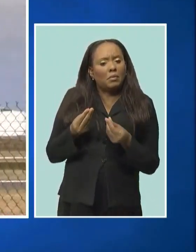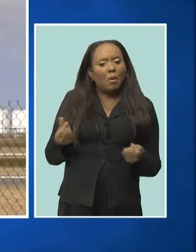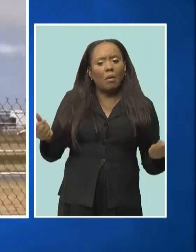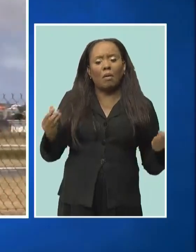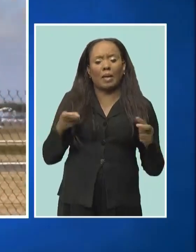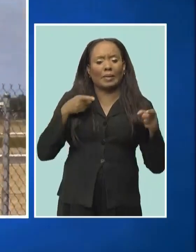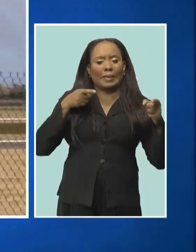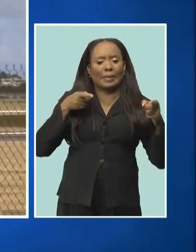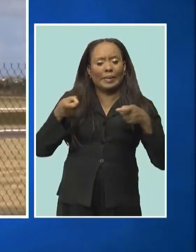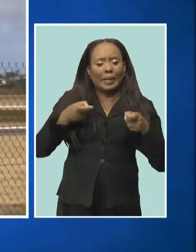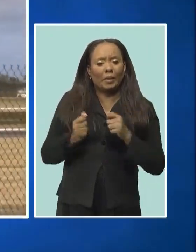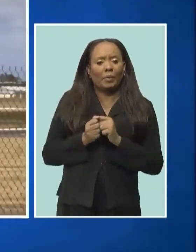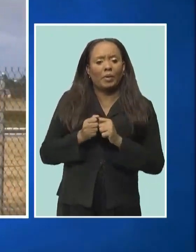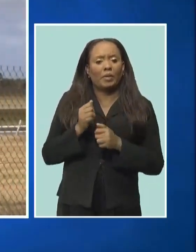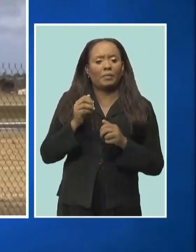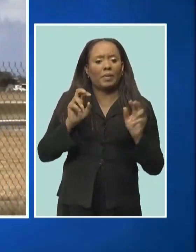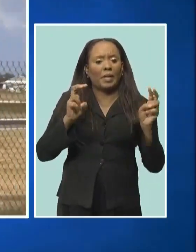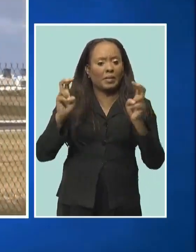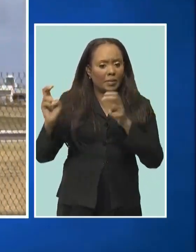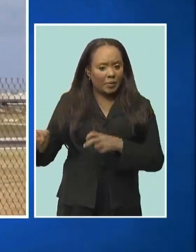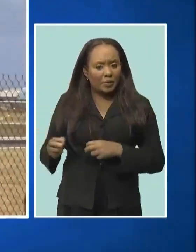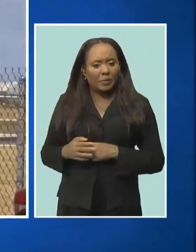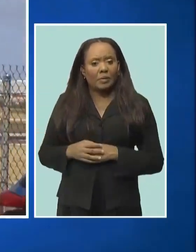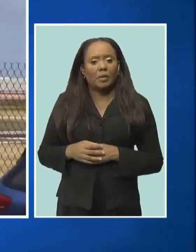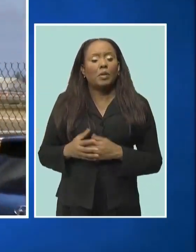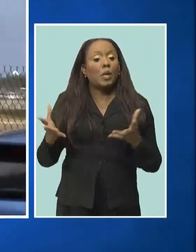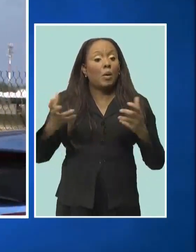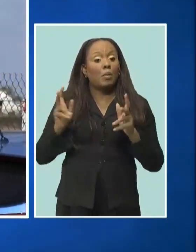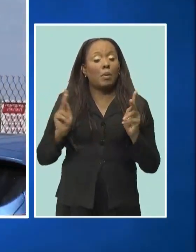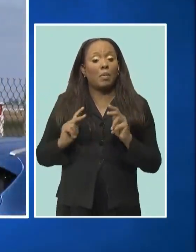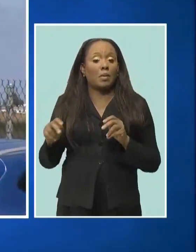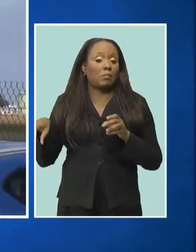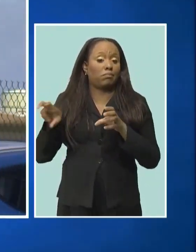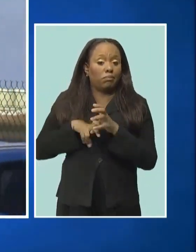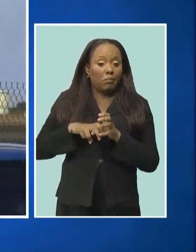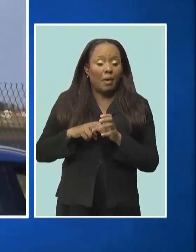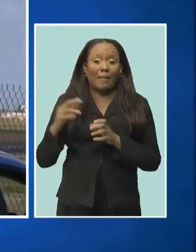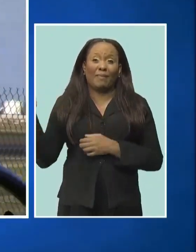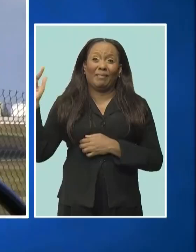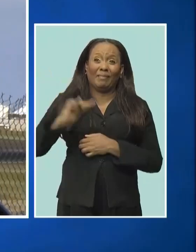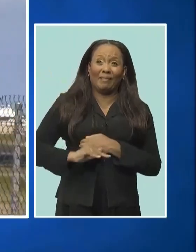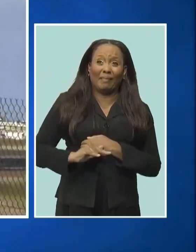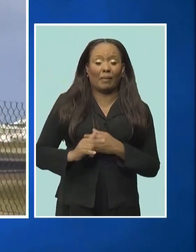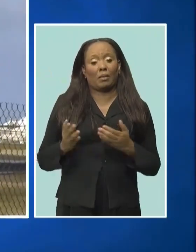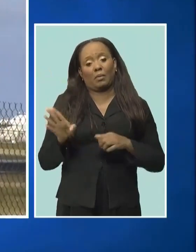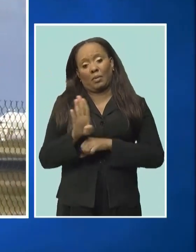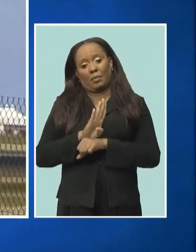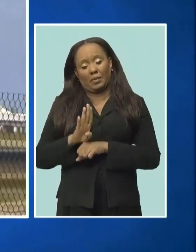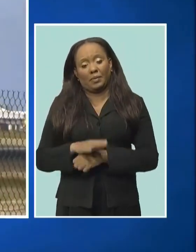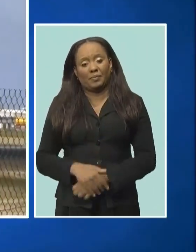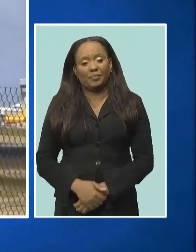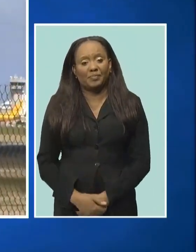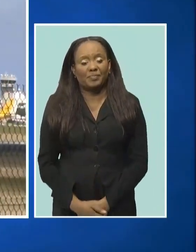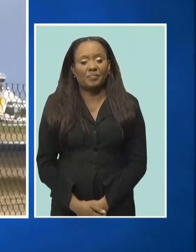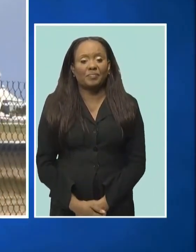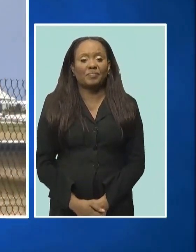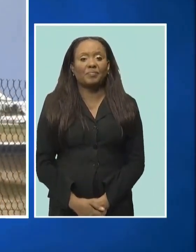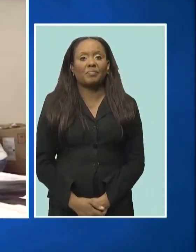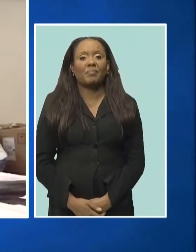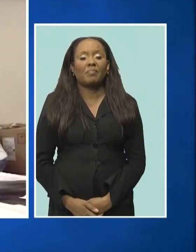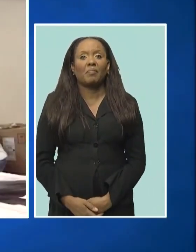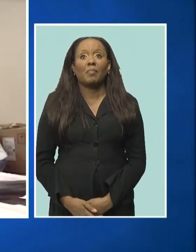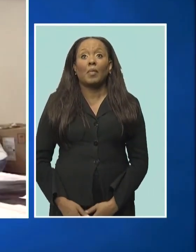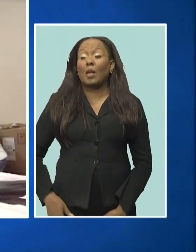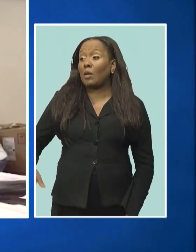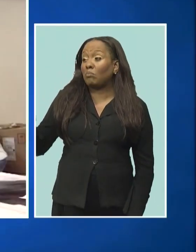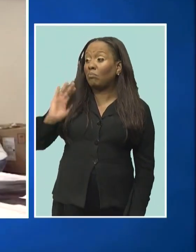chief among them, getting people on planes flying into Barbados. There was a period when people were complaining a lot